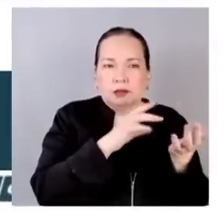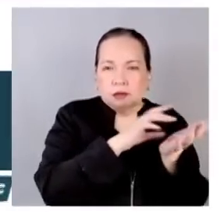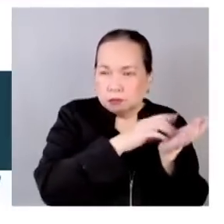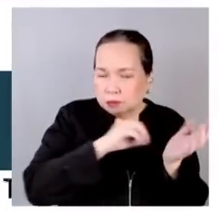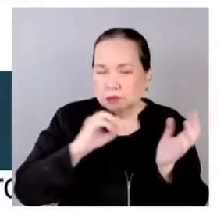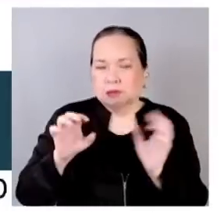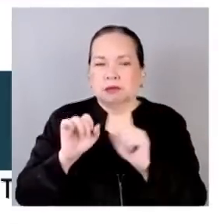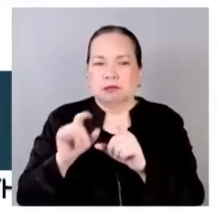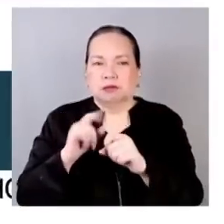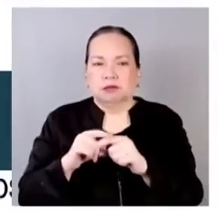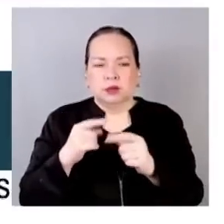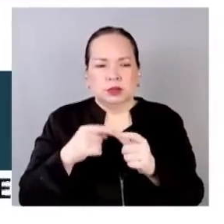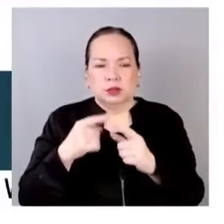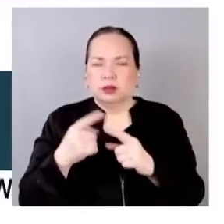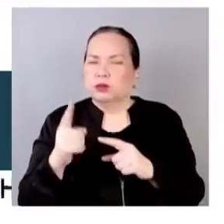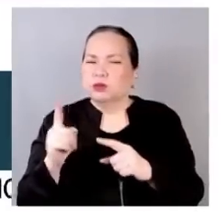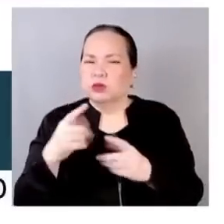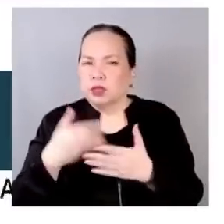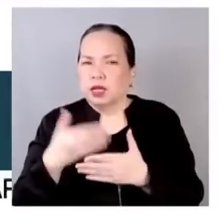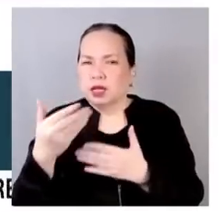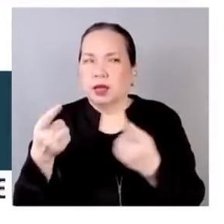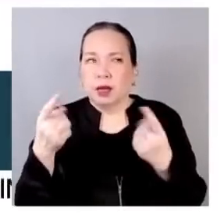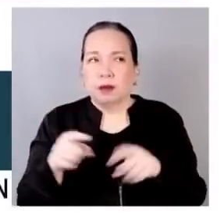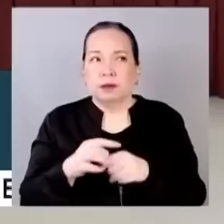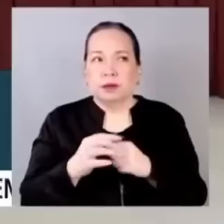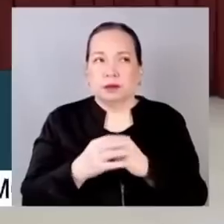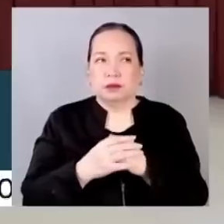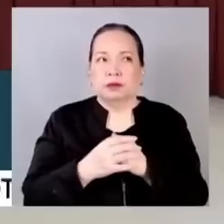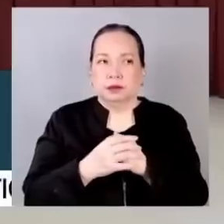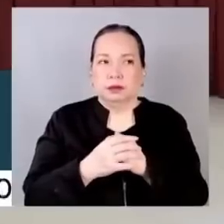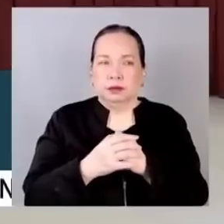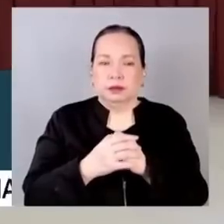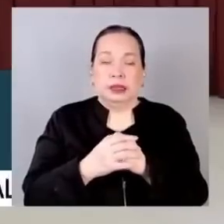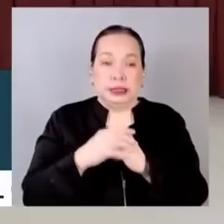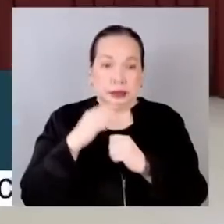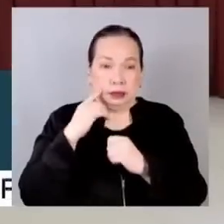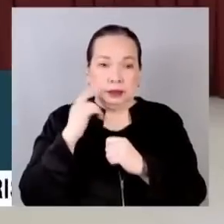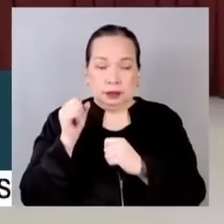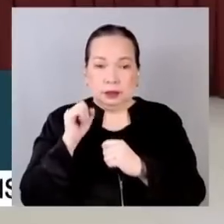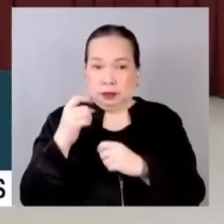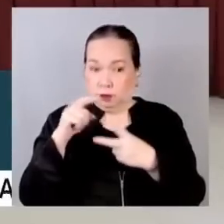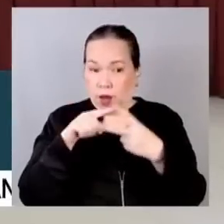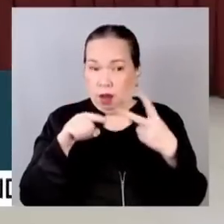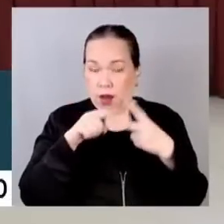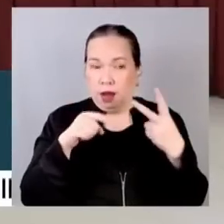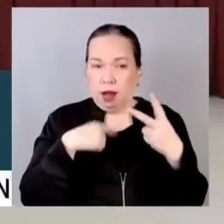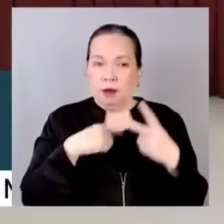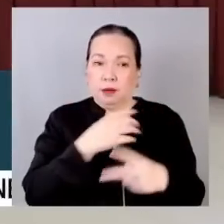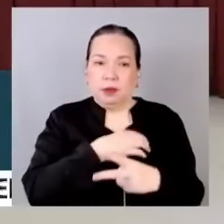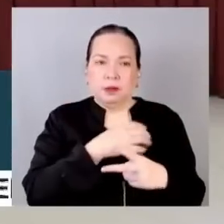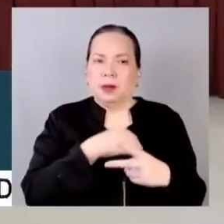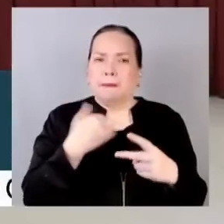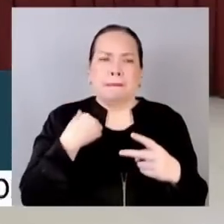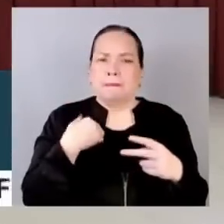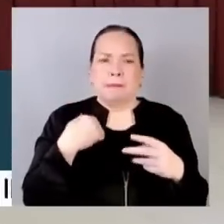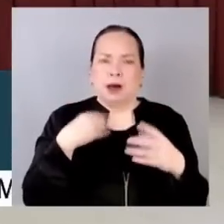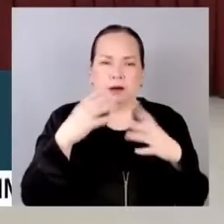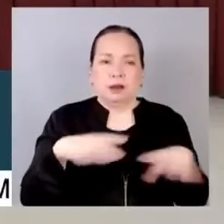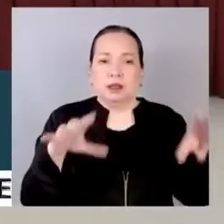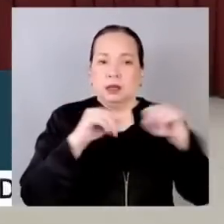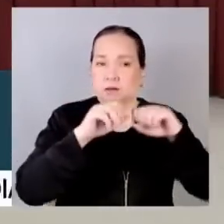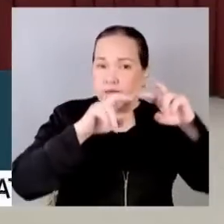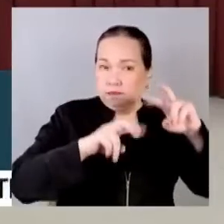here? Okay. One of two things, Carmina. The PNP says they are not closing their special investigation task group, and they're